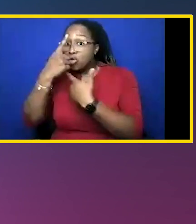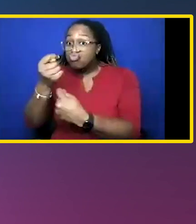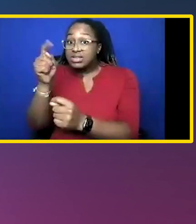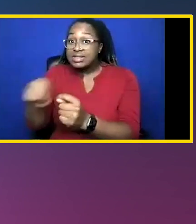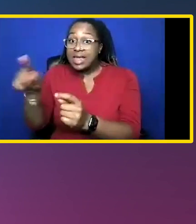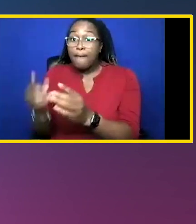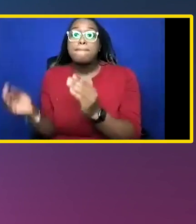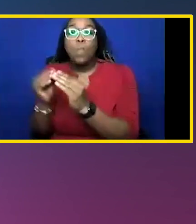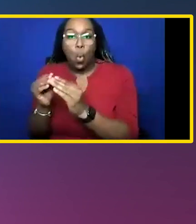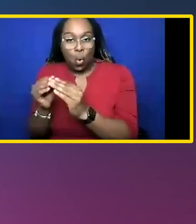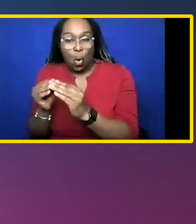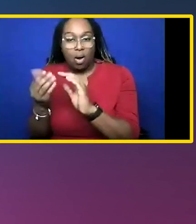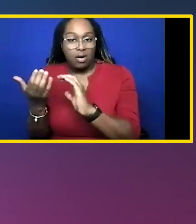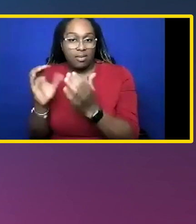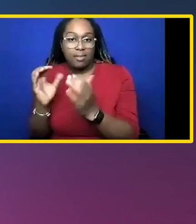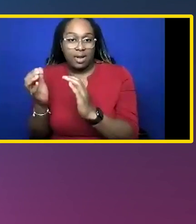than the one that